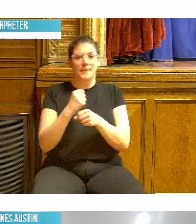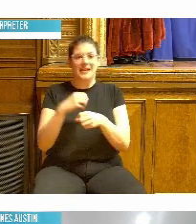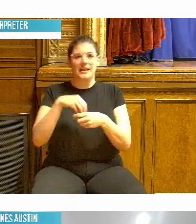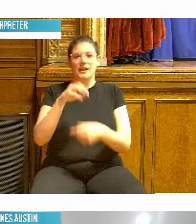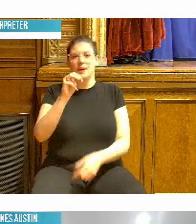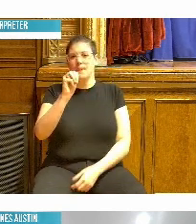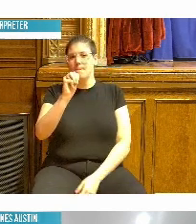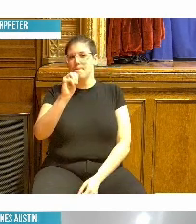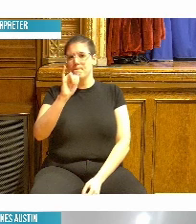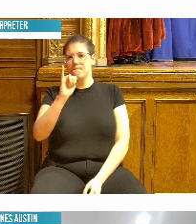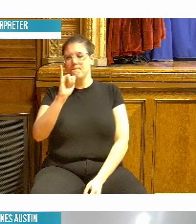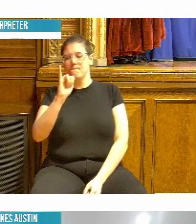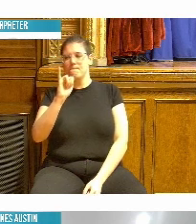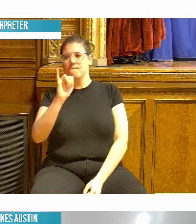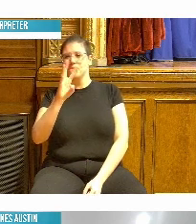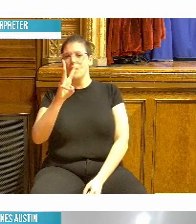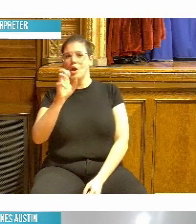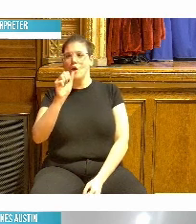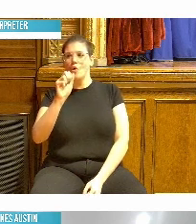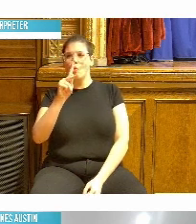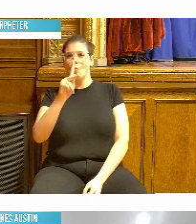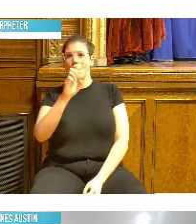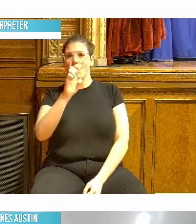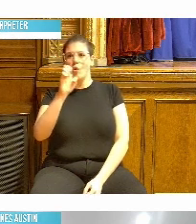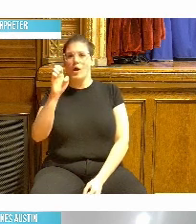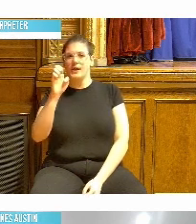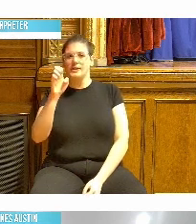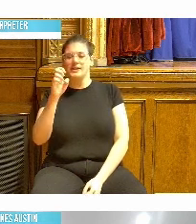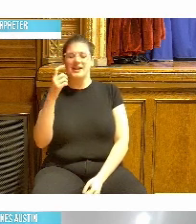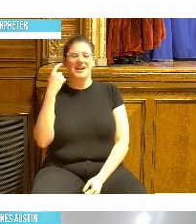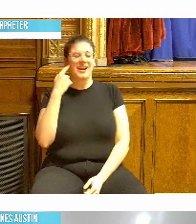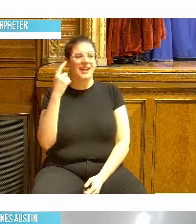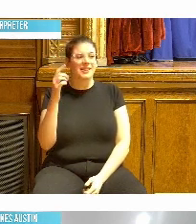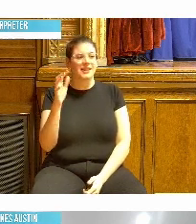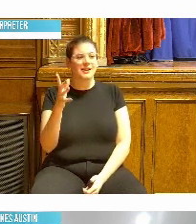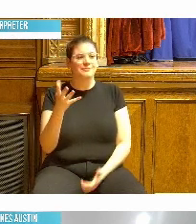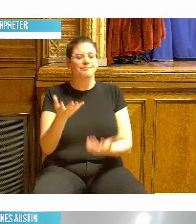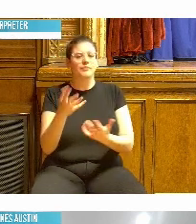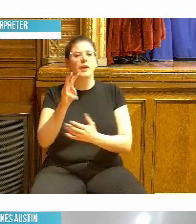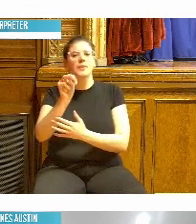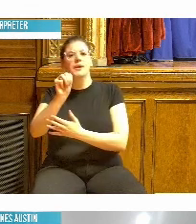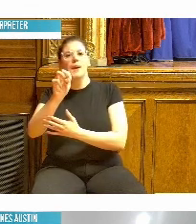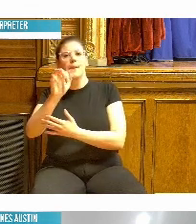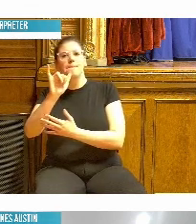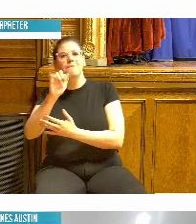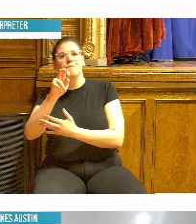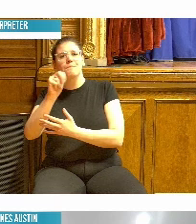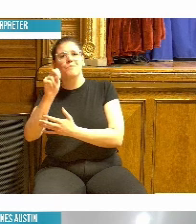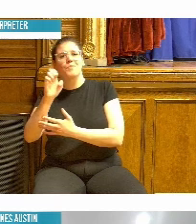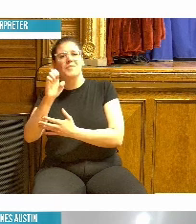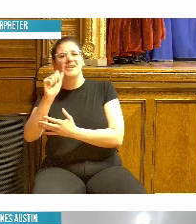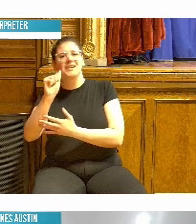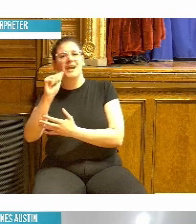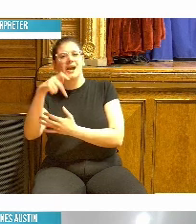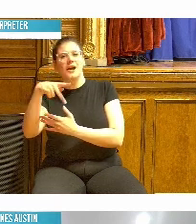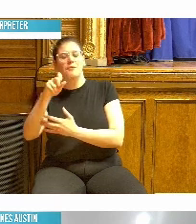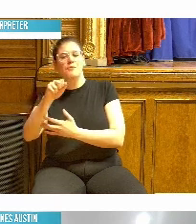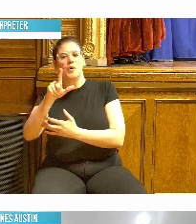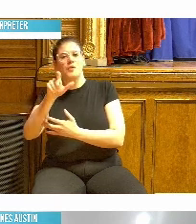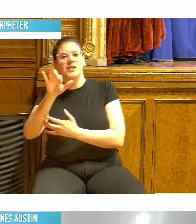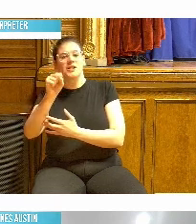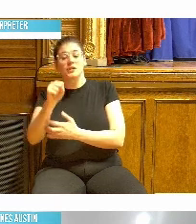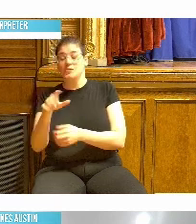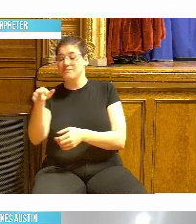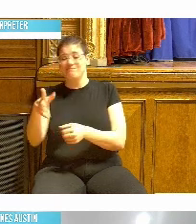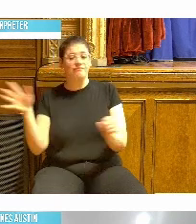a real case in, I think it may be in Minneapolis, Minnesota, where a whole community was just wiped out